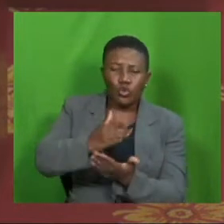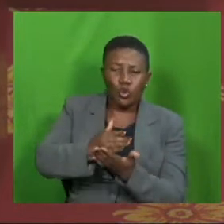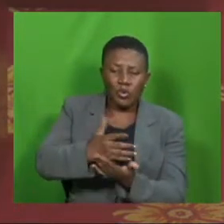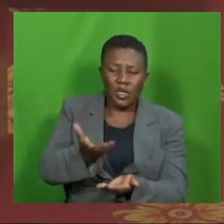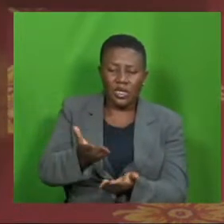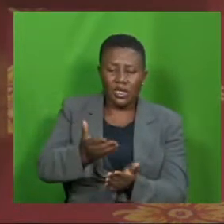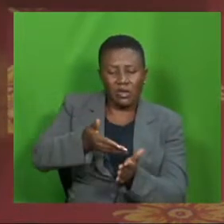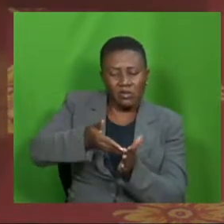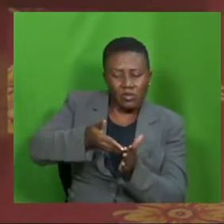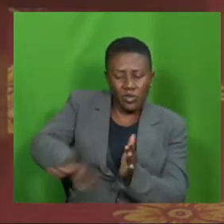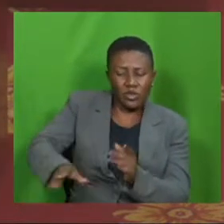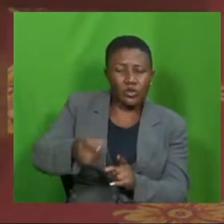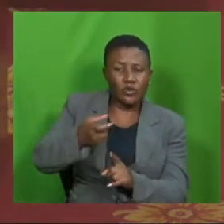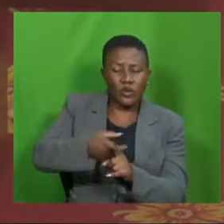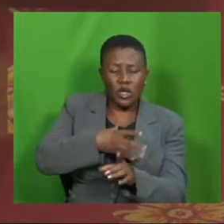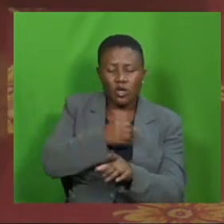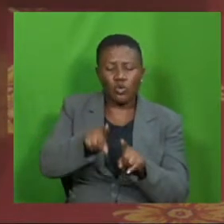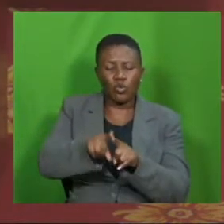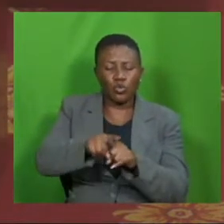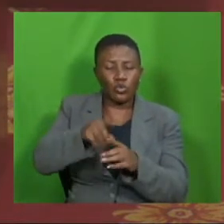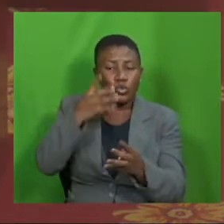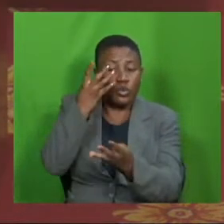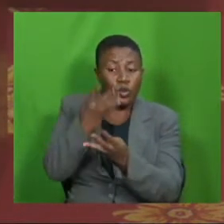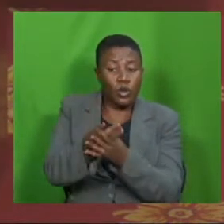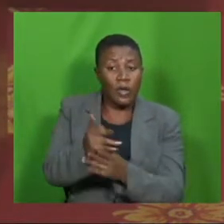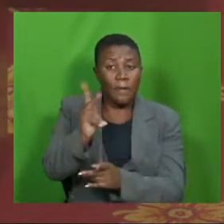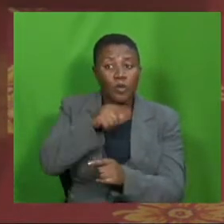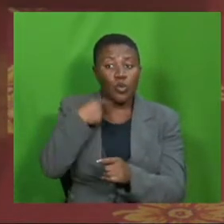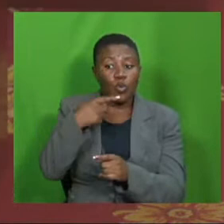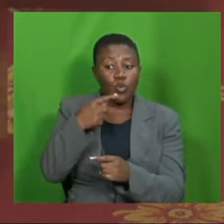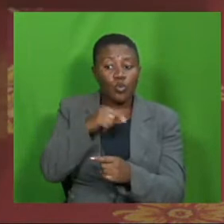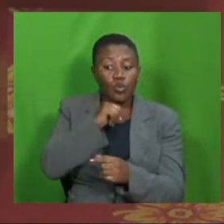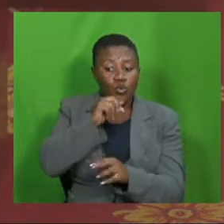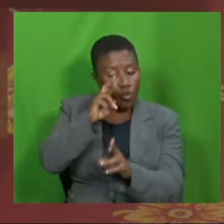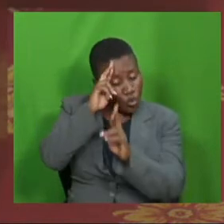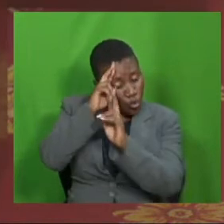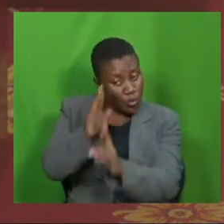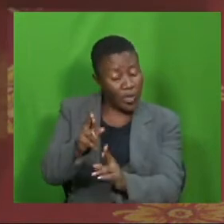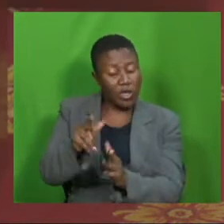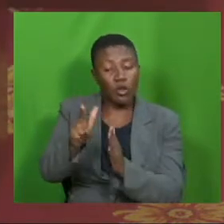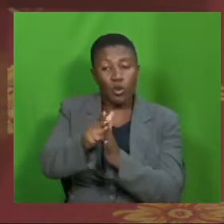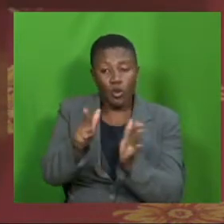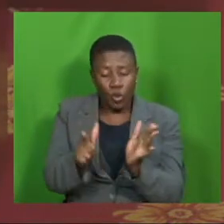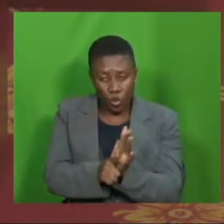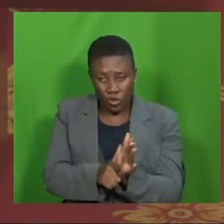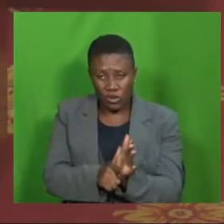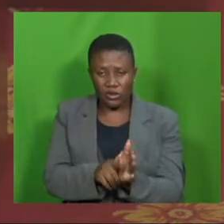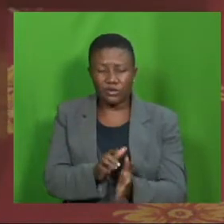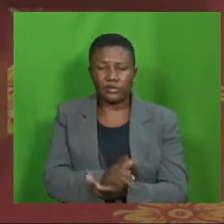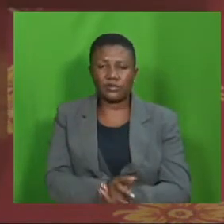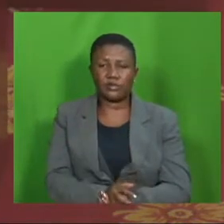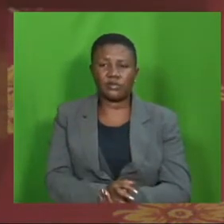prosecute. And I believe it's helping the ministry to achieve its goal.